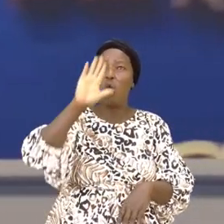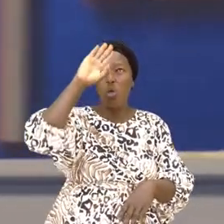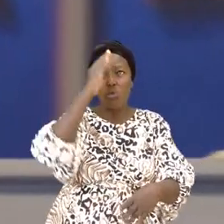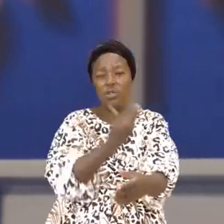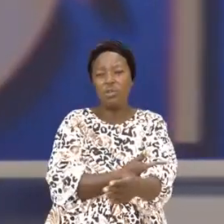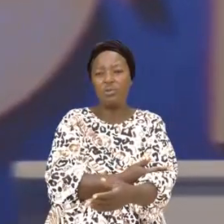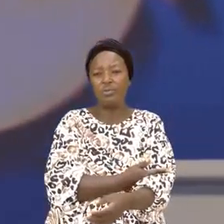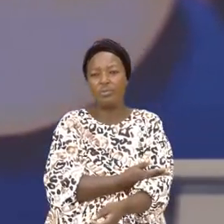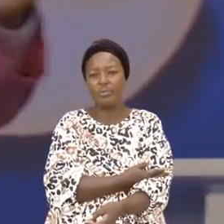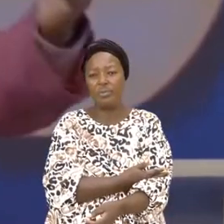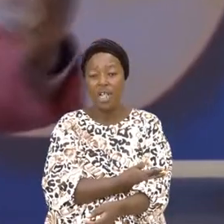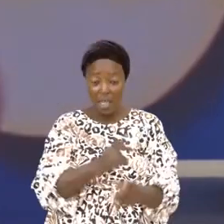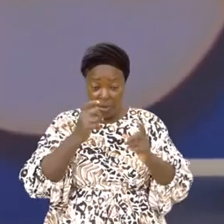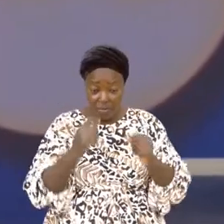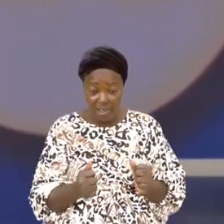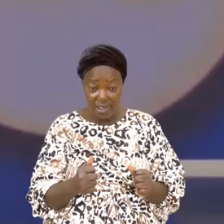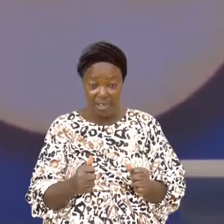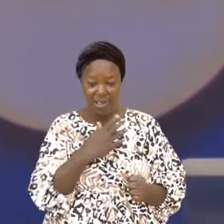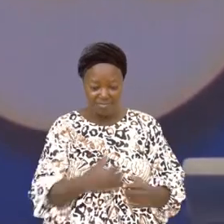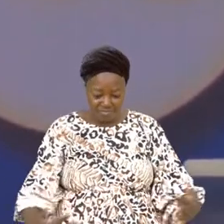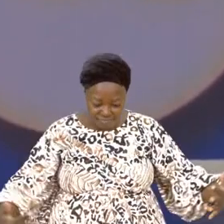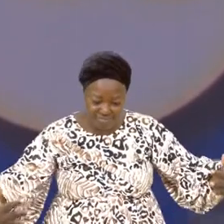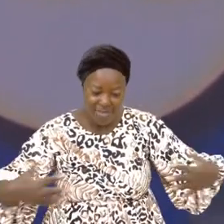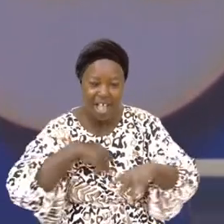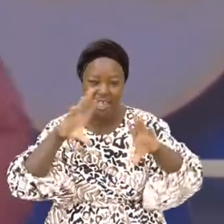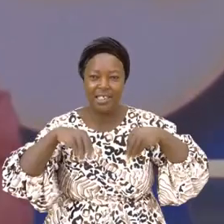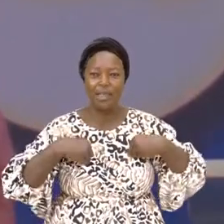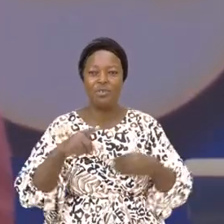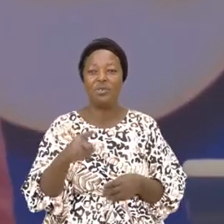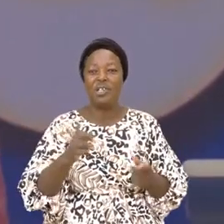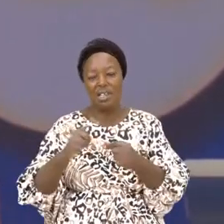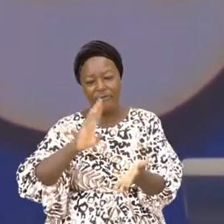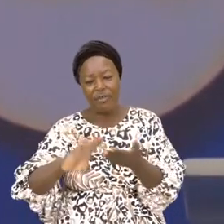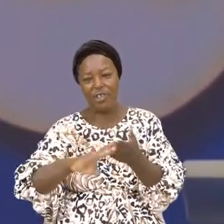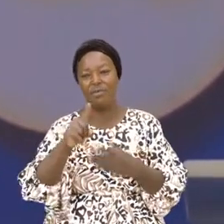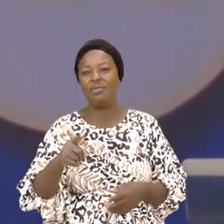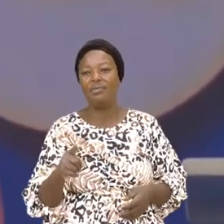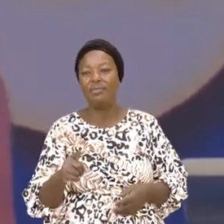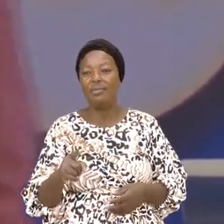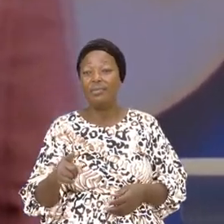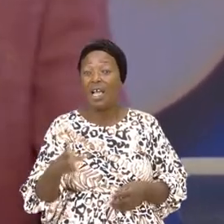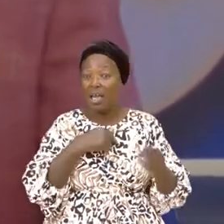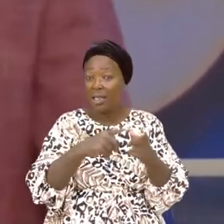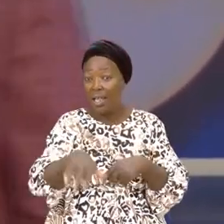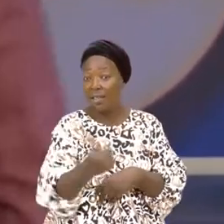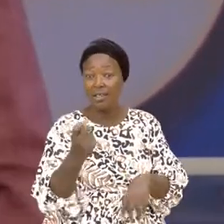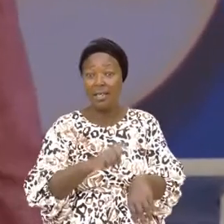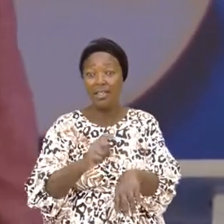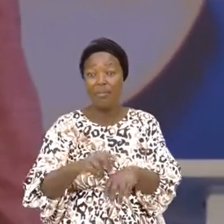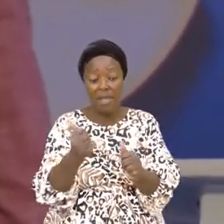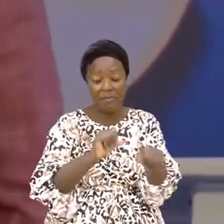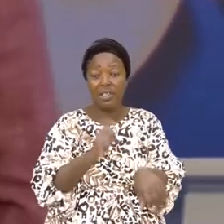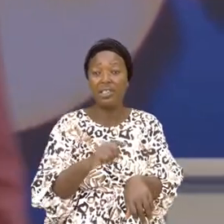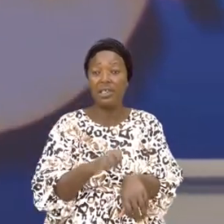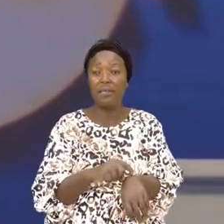son. Immediately he'll embrace you, he will accept you, he will forgive you. And anytime, every